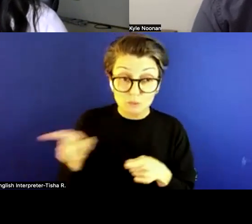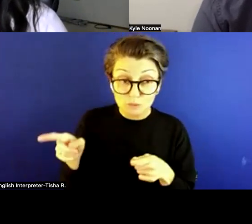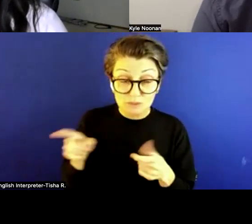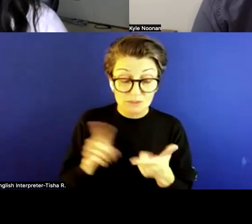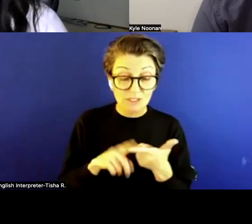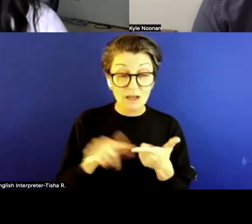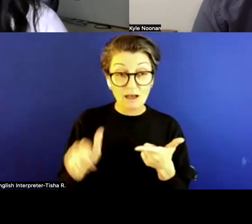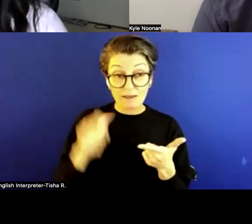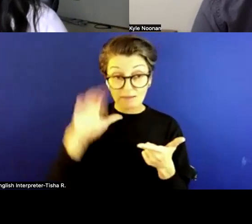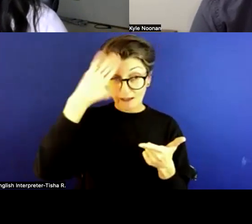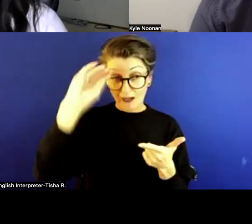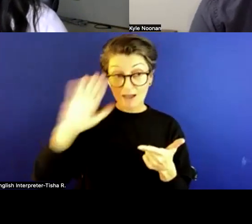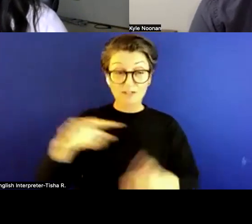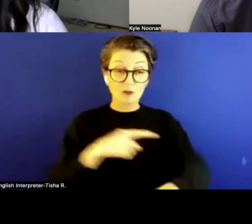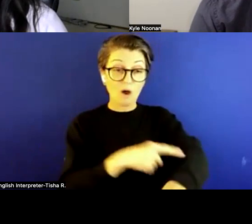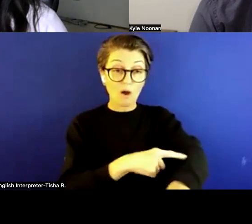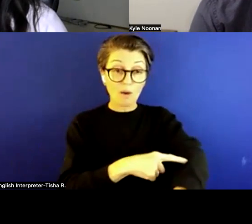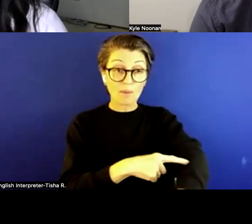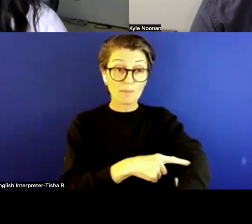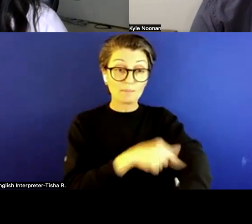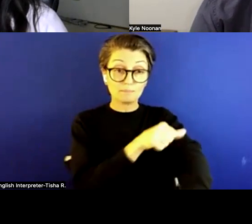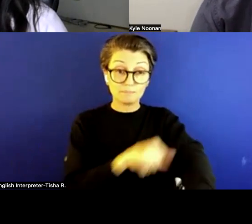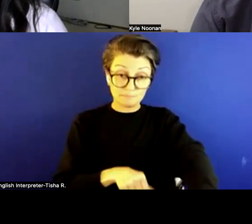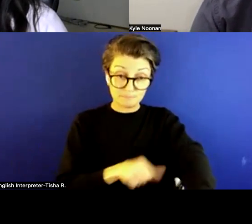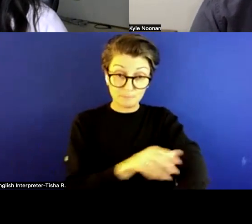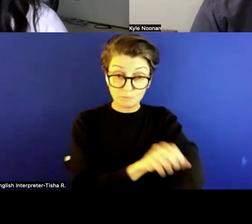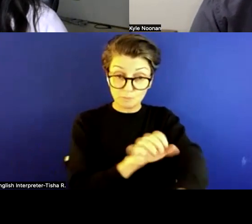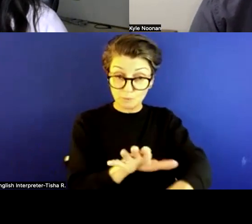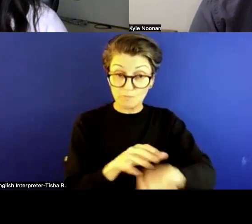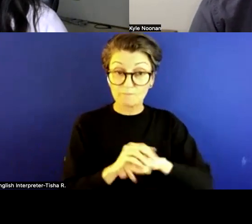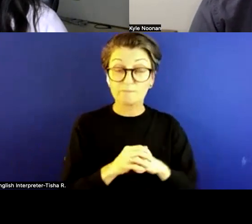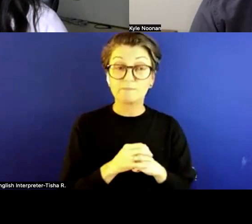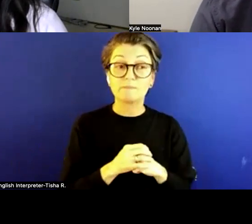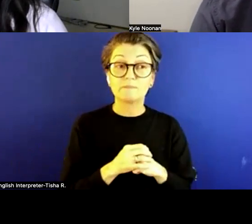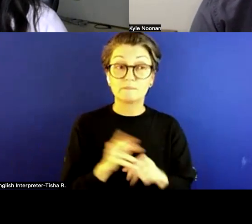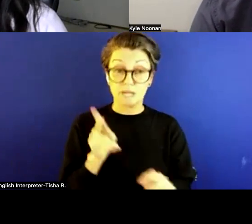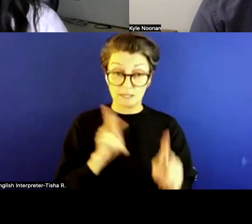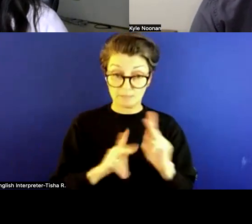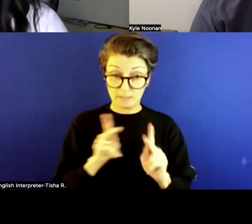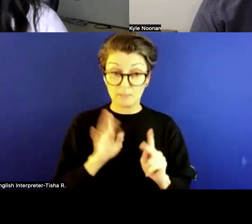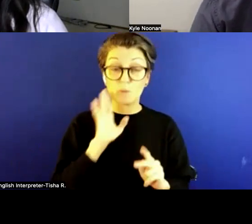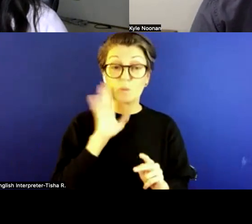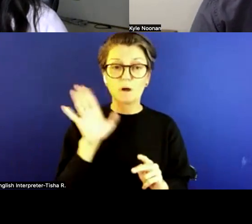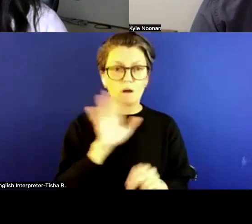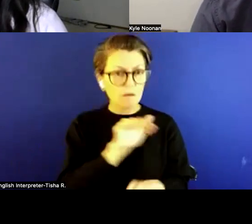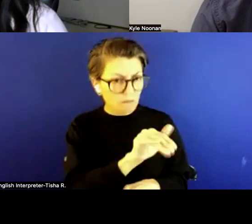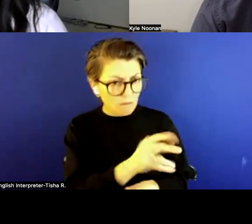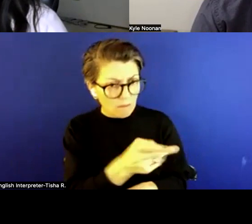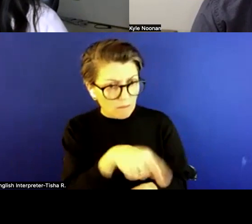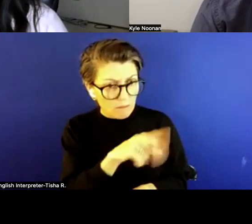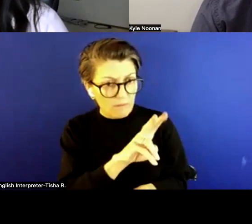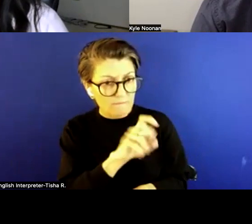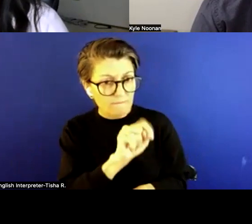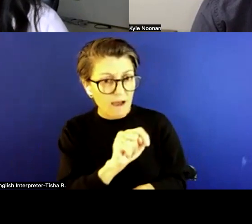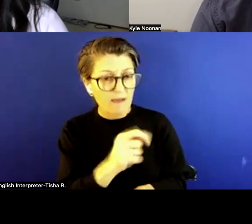his arm amputated. And it's funny because people will come up to them and we've been places where they're like, oh, like, are you guys veterans? Like, thank you for your